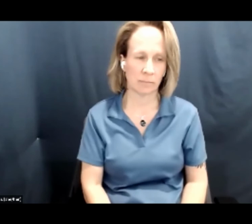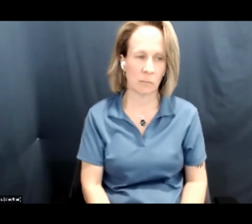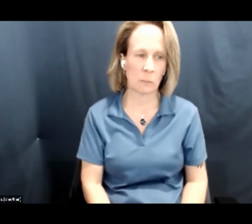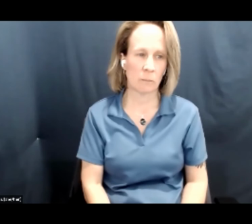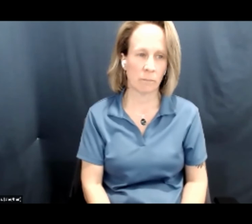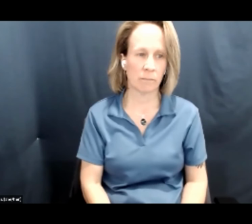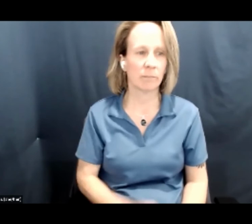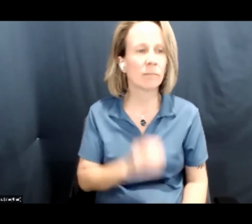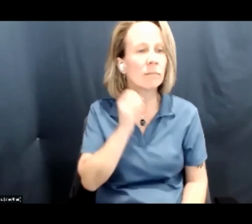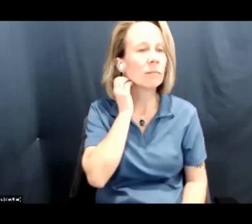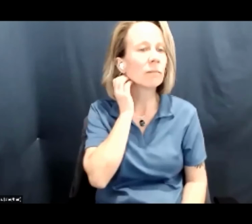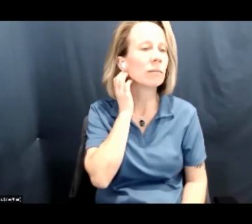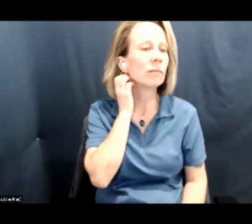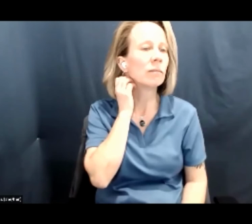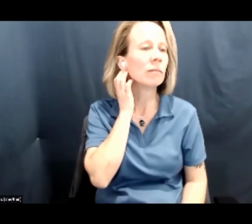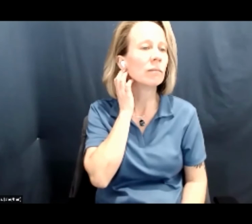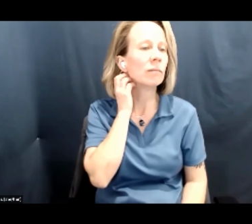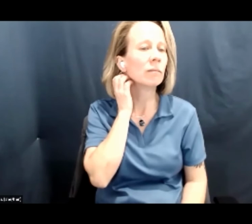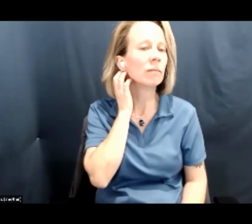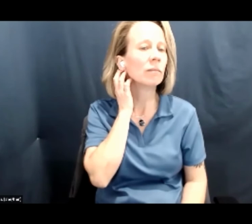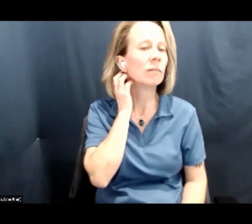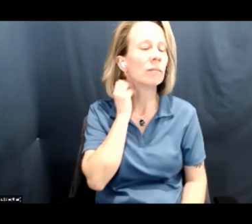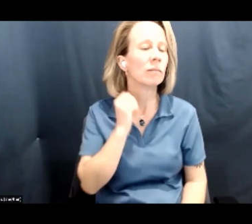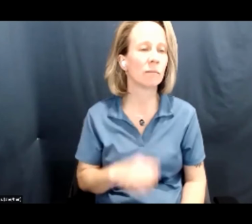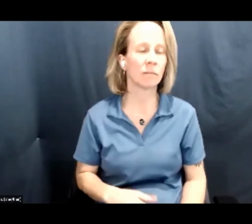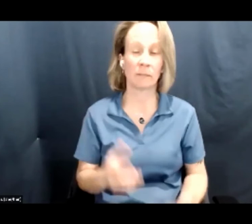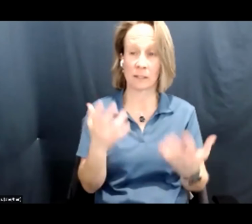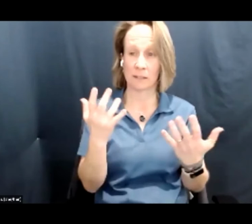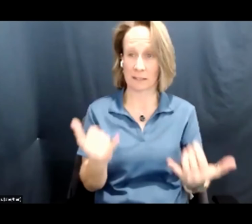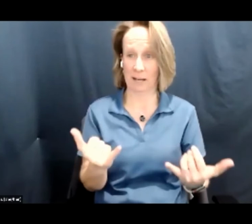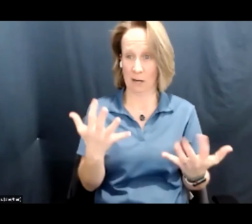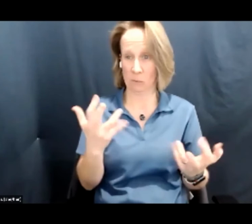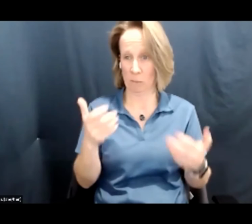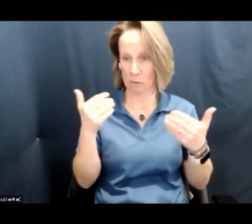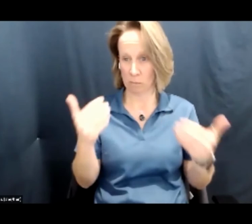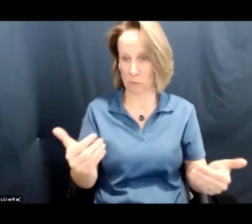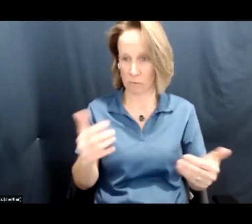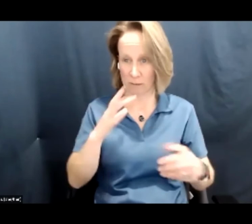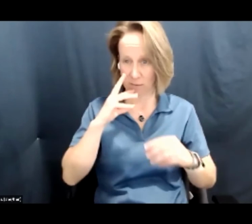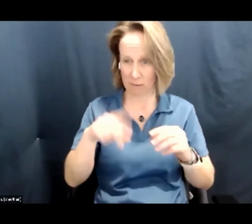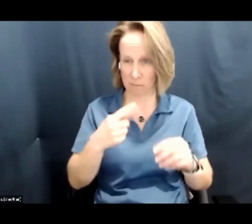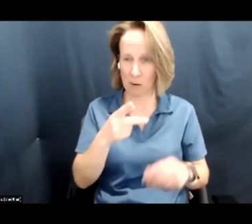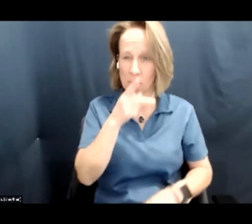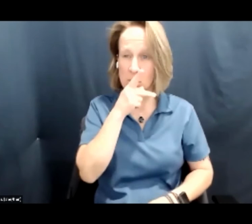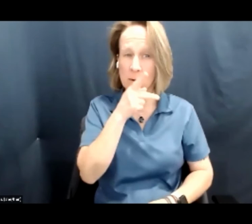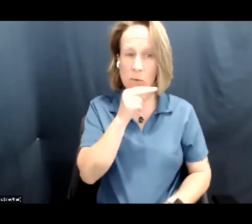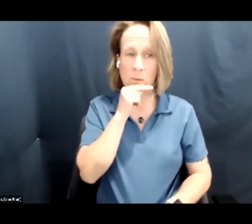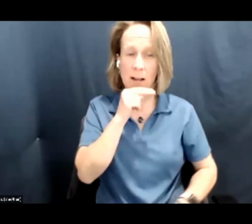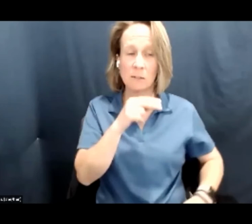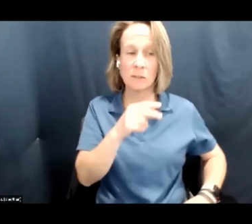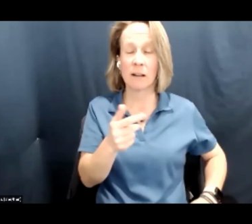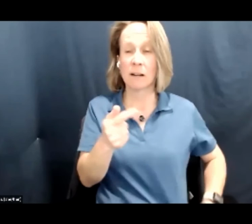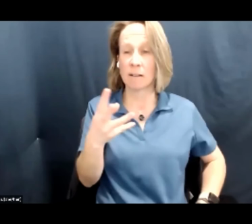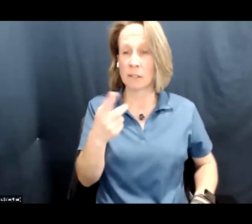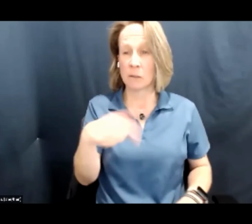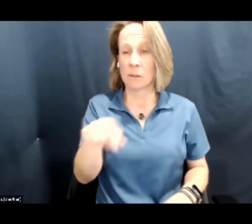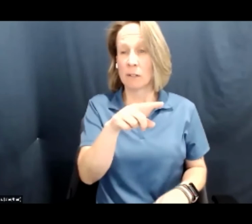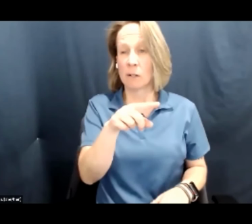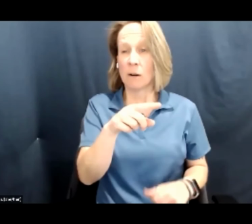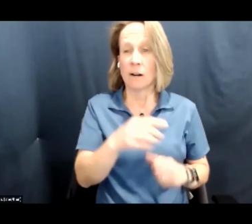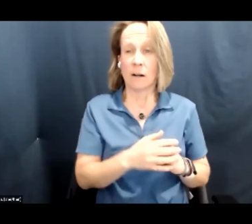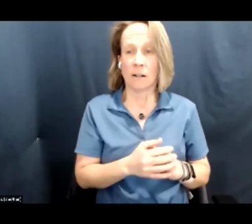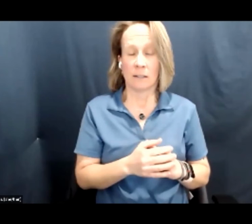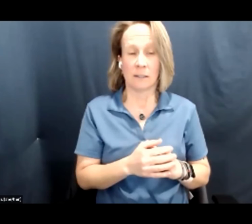Okay. So now we want to move on to pronouns. So I know a couple of you have mentioned using pronouns, asking people for